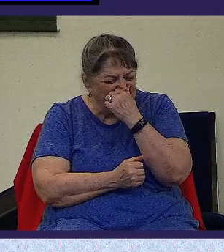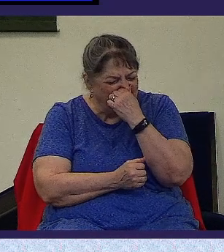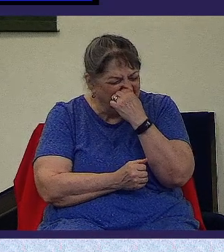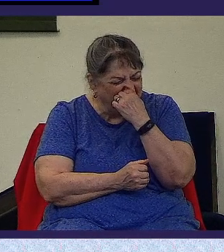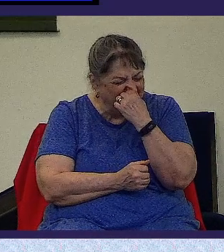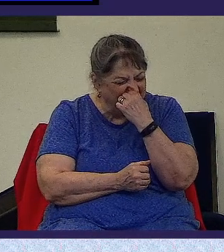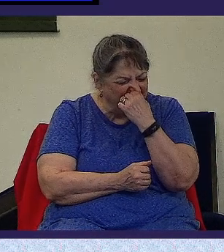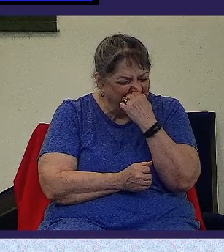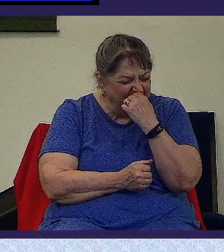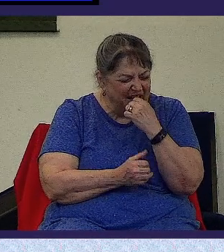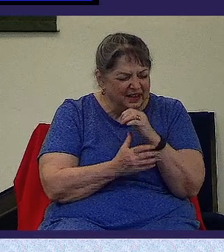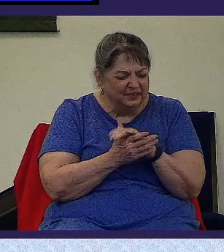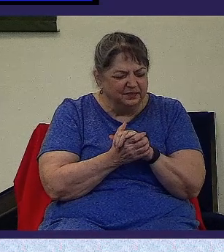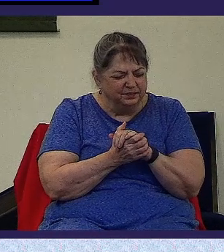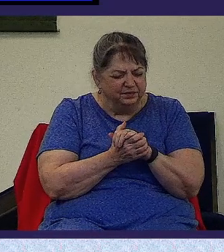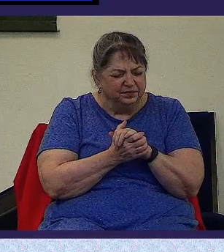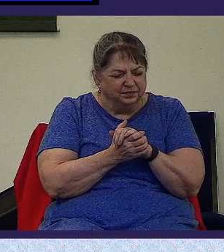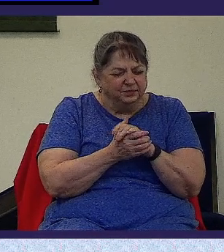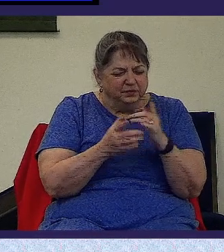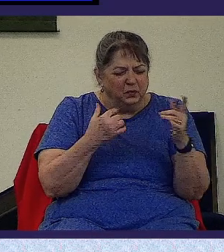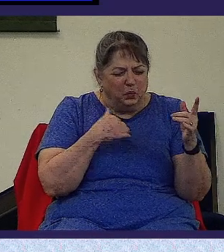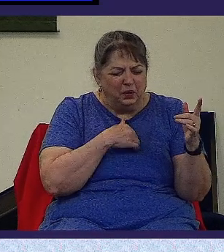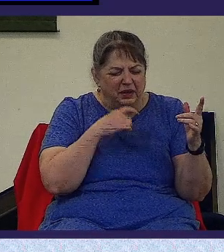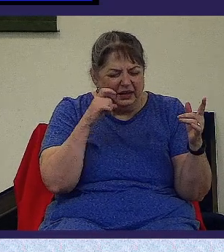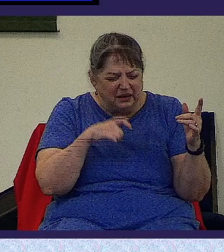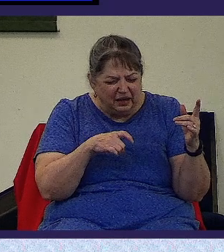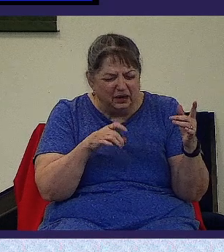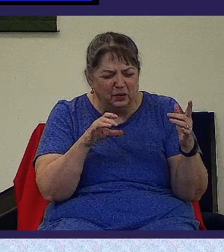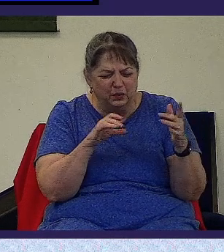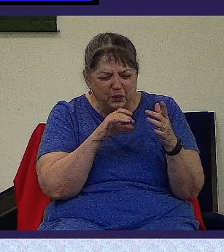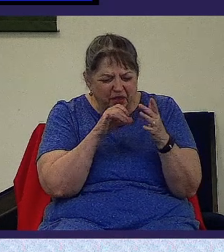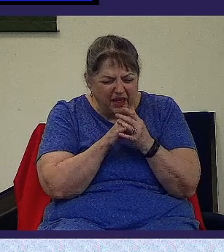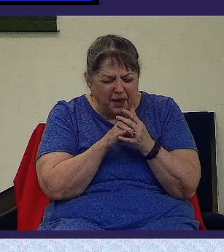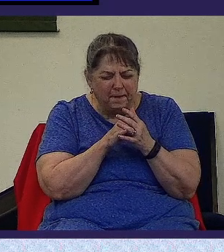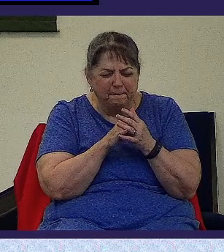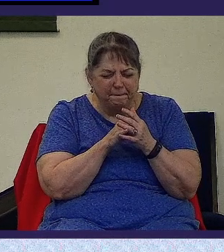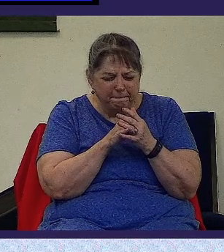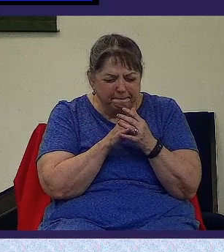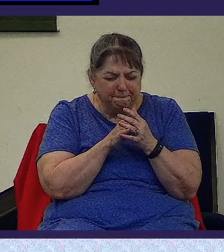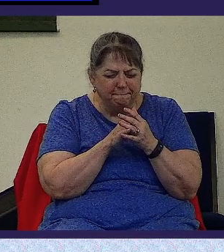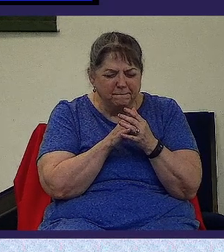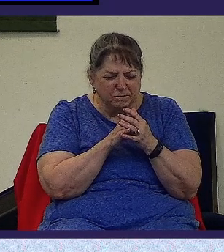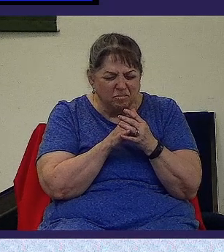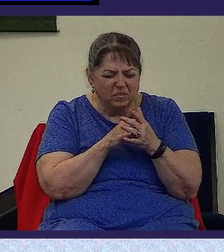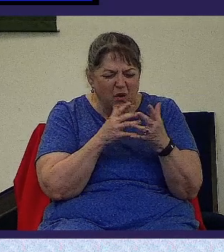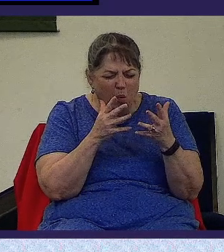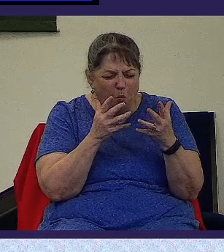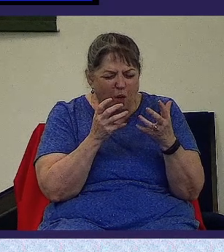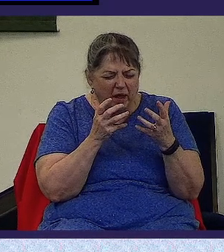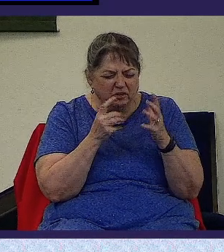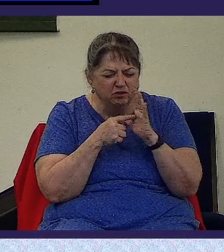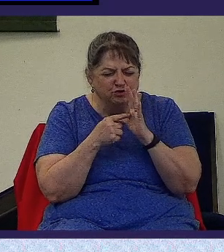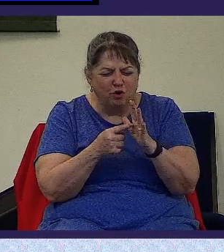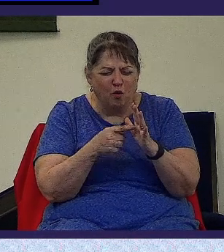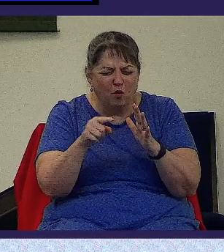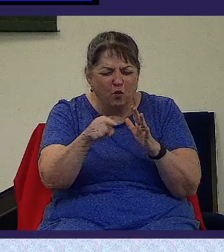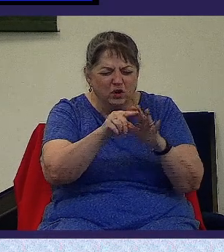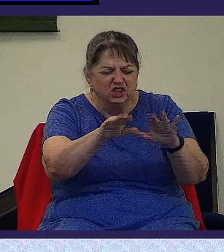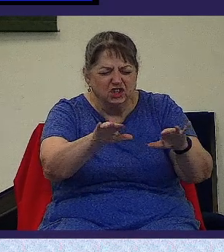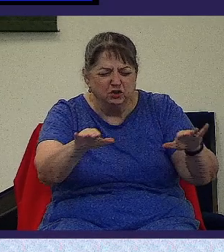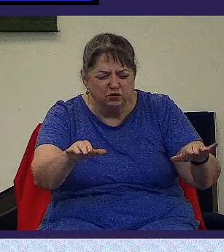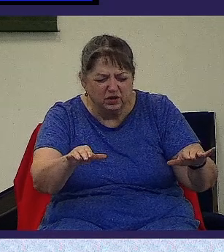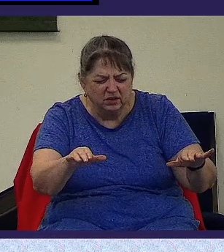just need good godly principles and good godly examples and good godly people in their lives and churches that love them enough